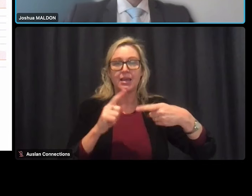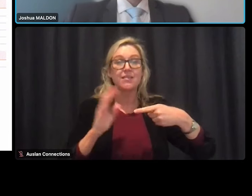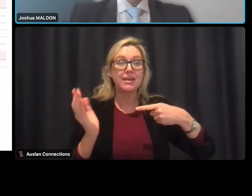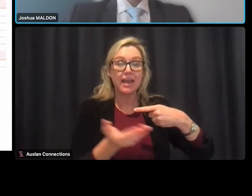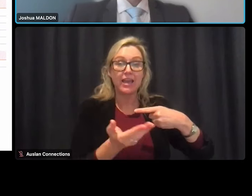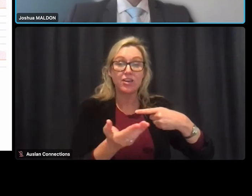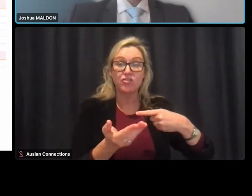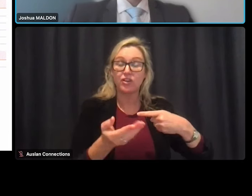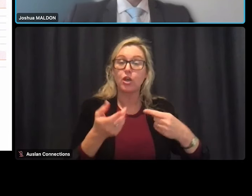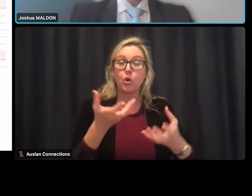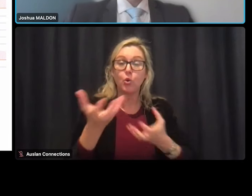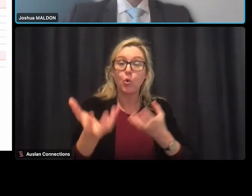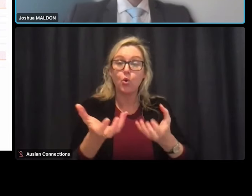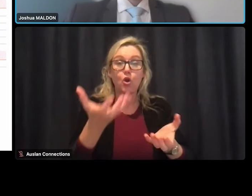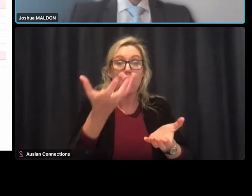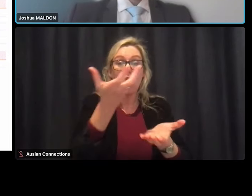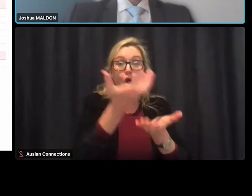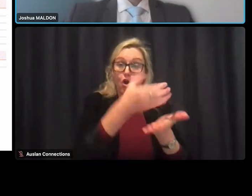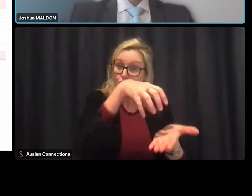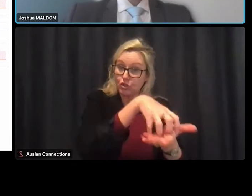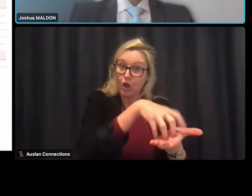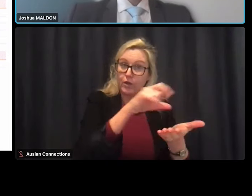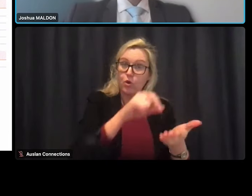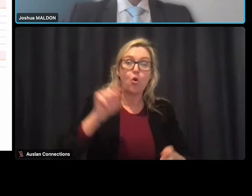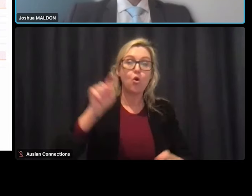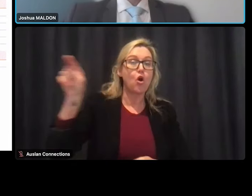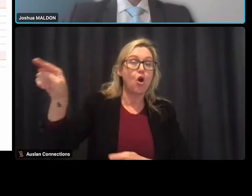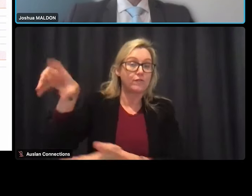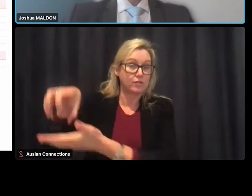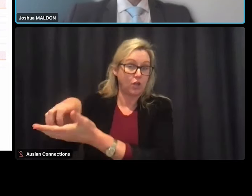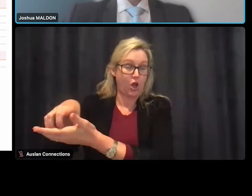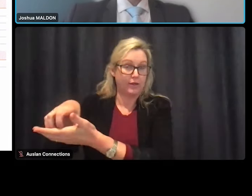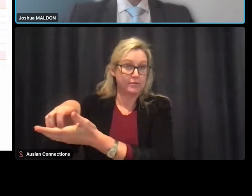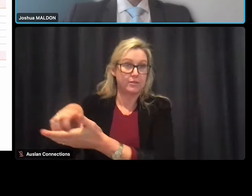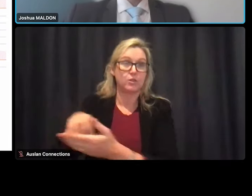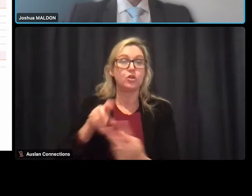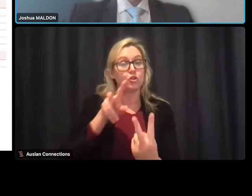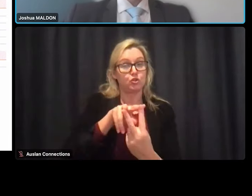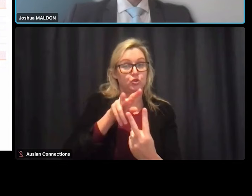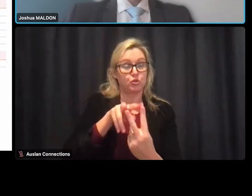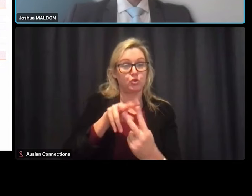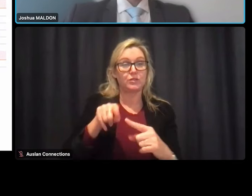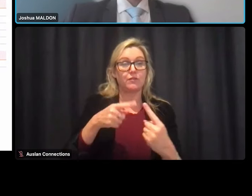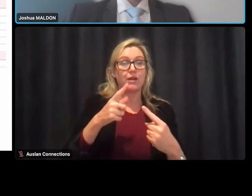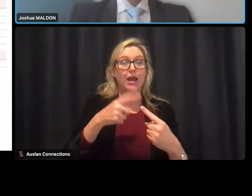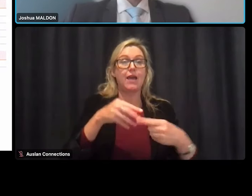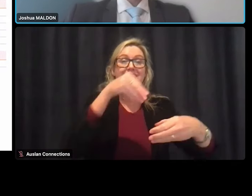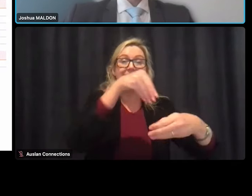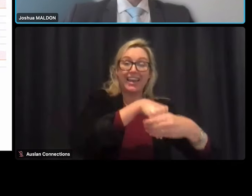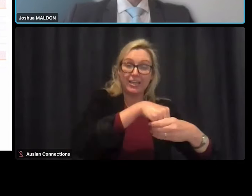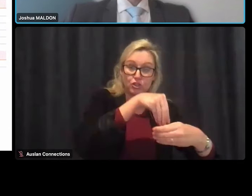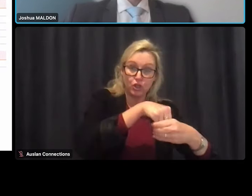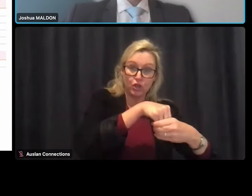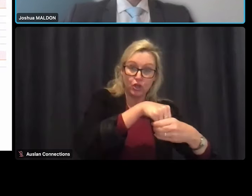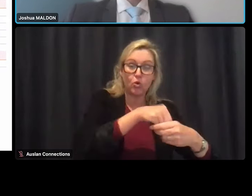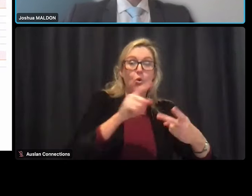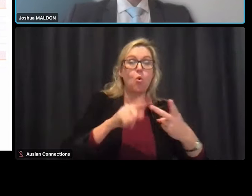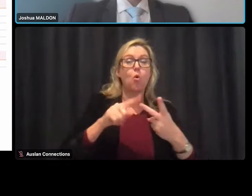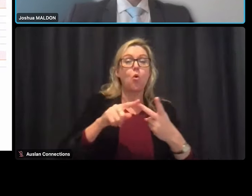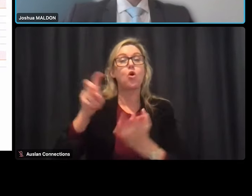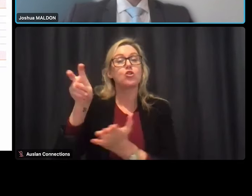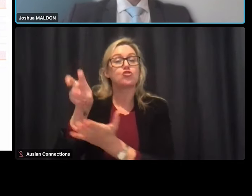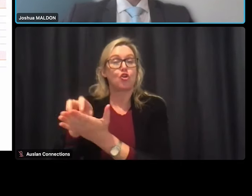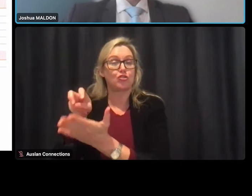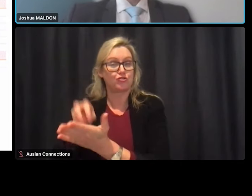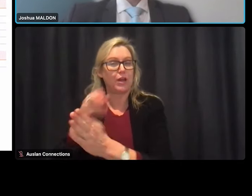done on or off-site. The two main catering types are now internal and contract catering, and these